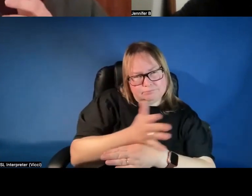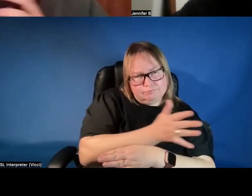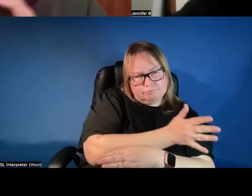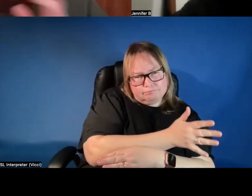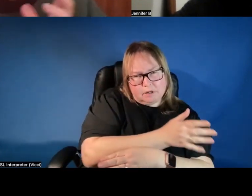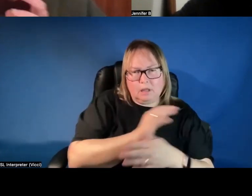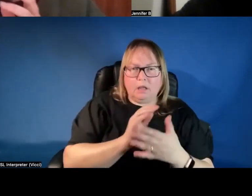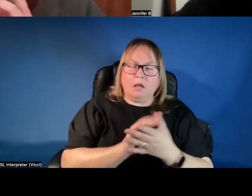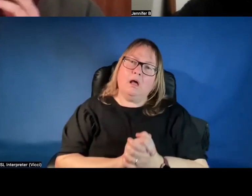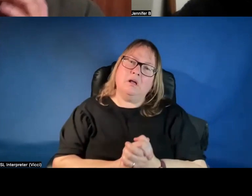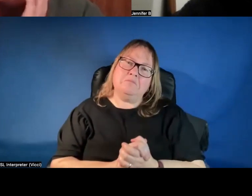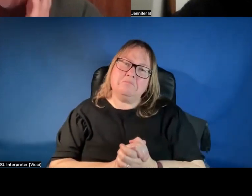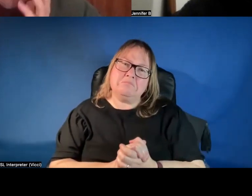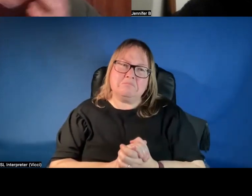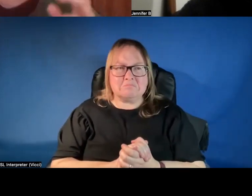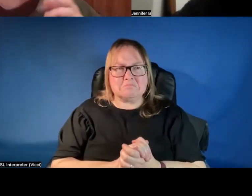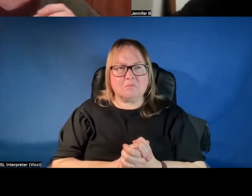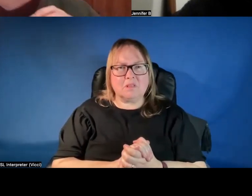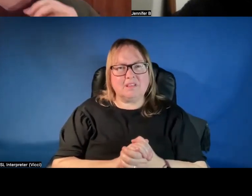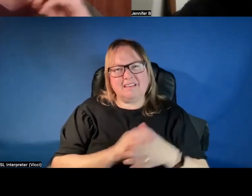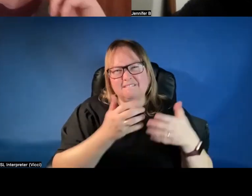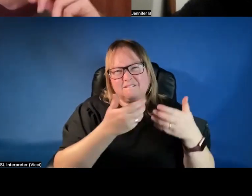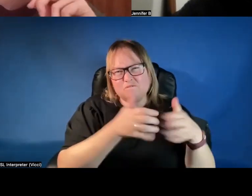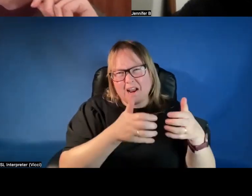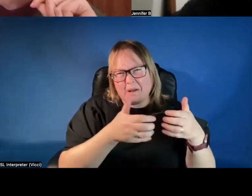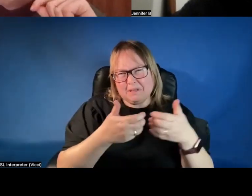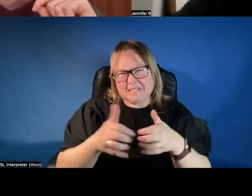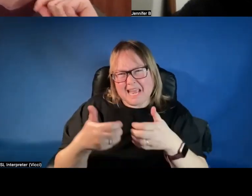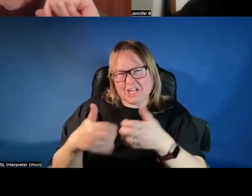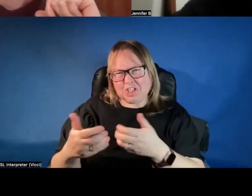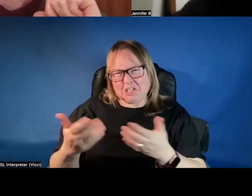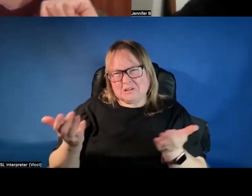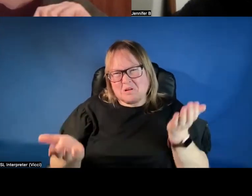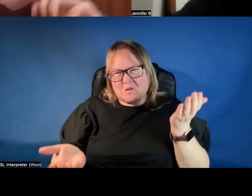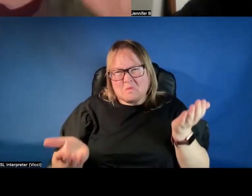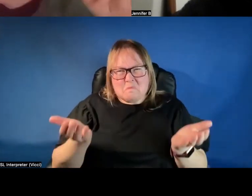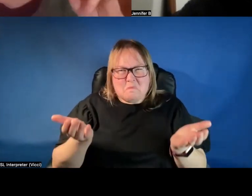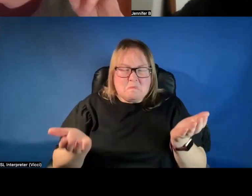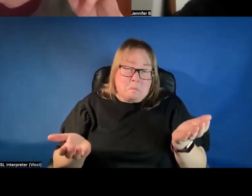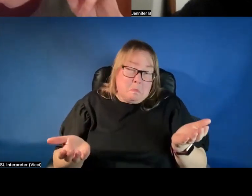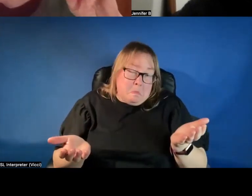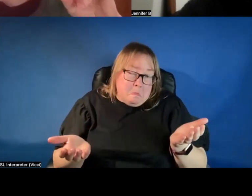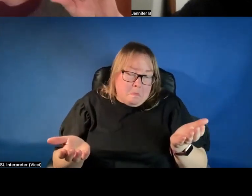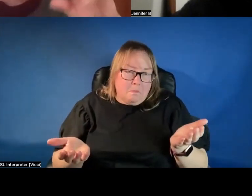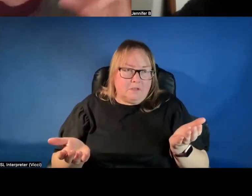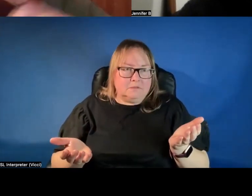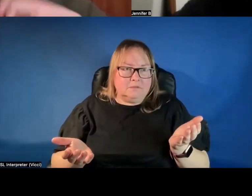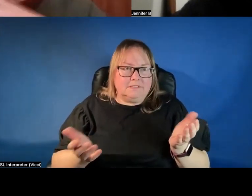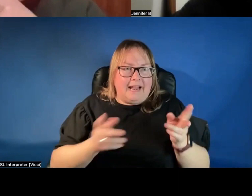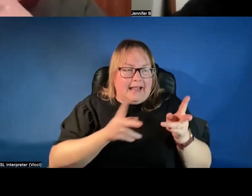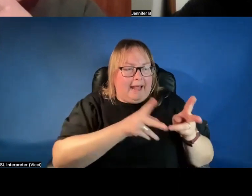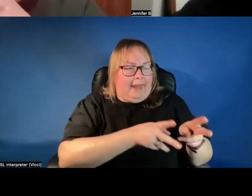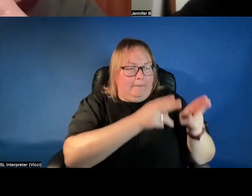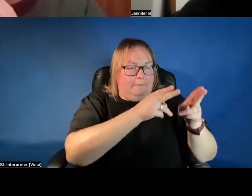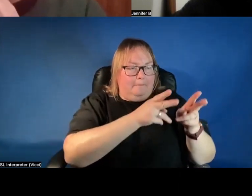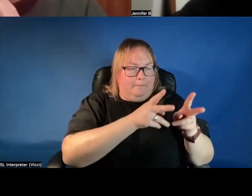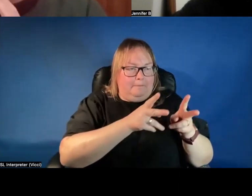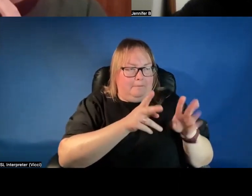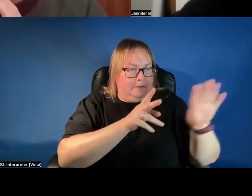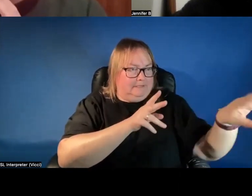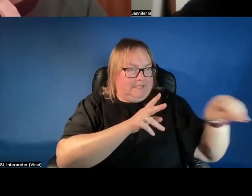perhaps I'm stretching a little bit to call that fragmentation, but that idea of taking things and then remaking